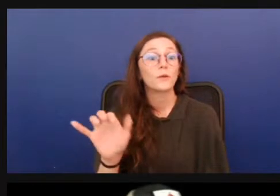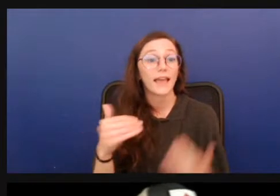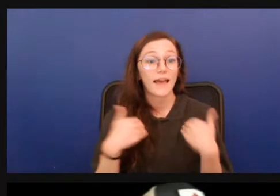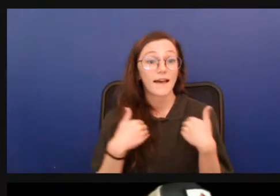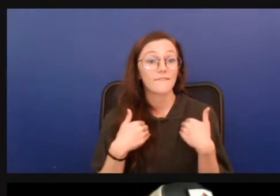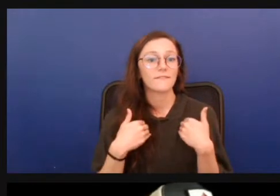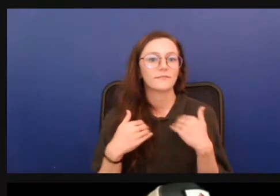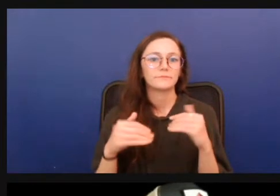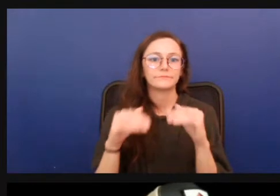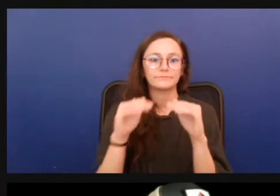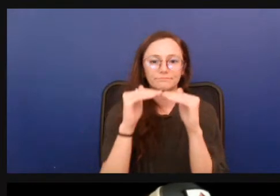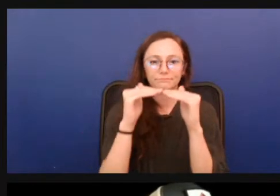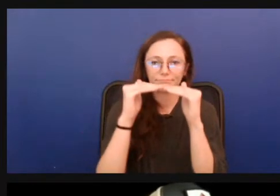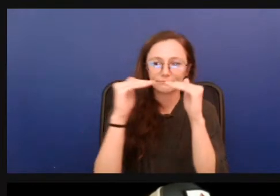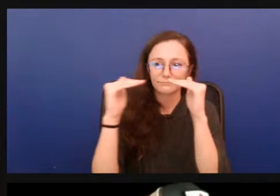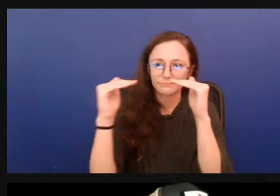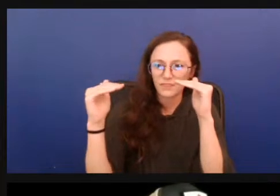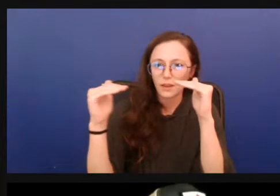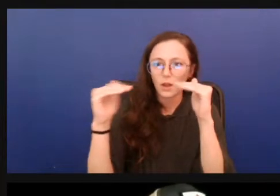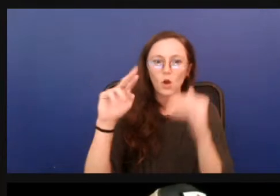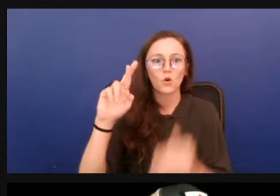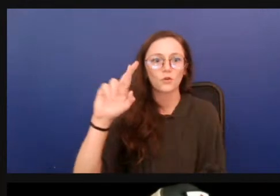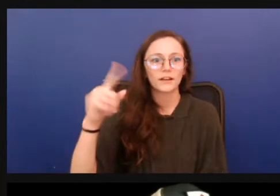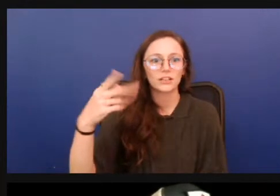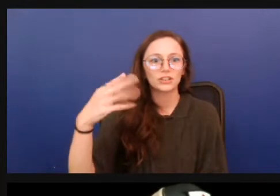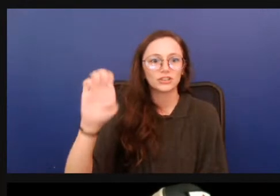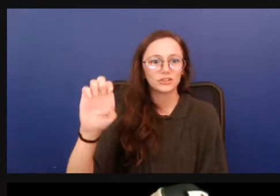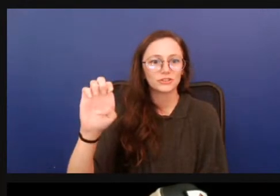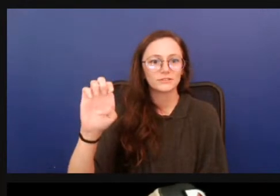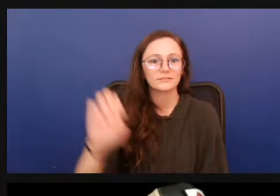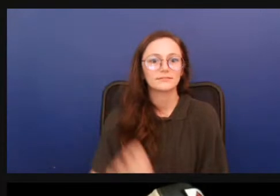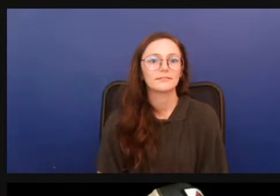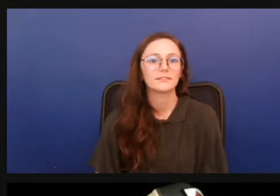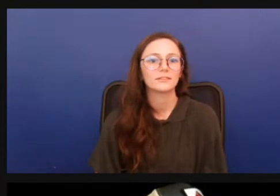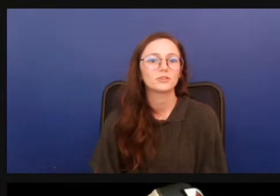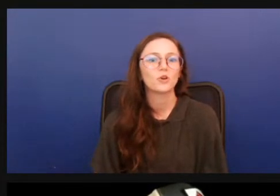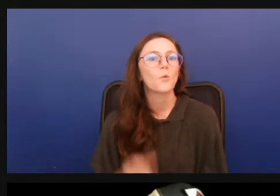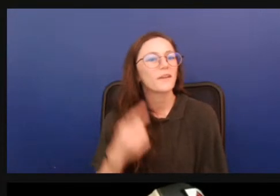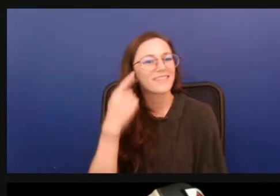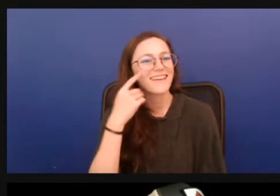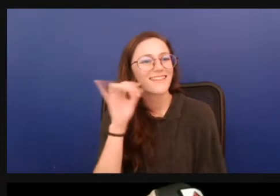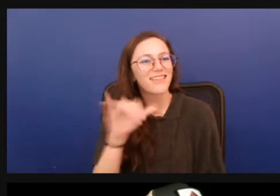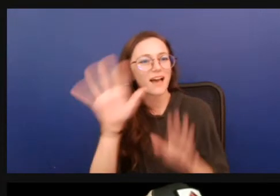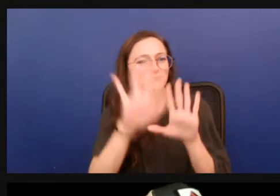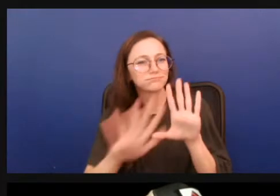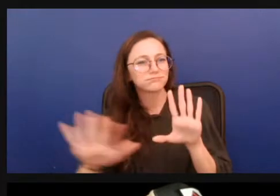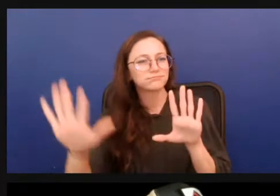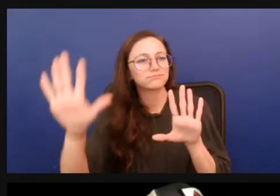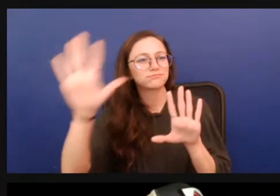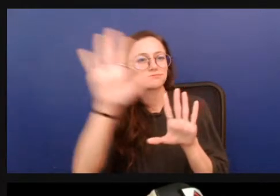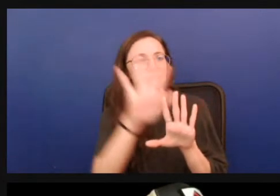This is Apua Point, and it's the area between these that's thought to be that Helena Basin right through there.